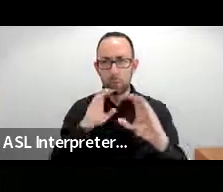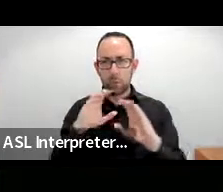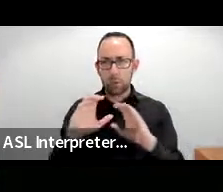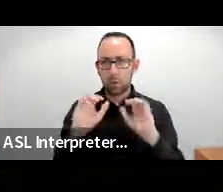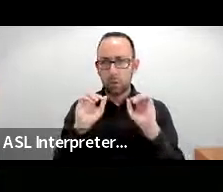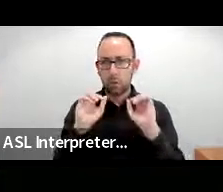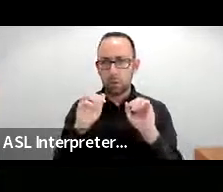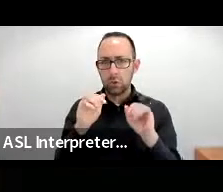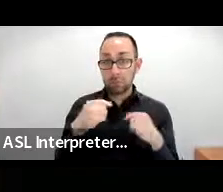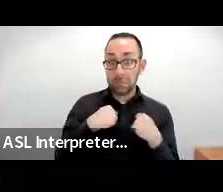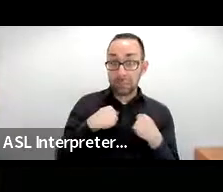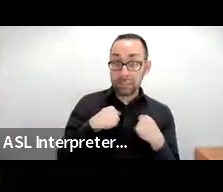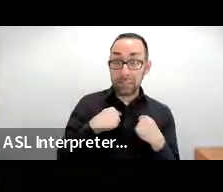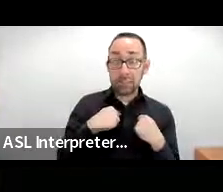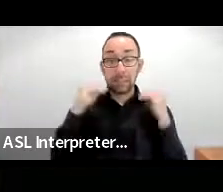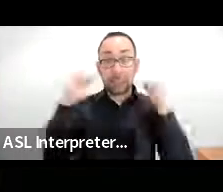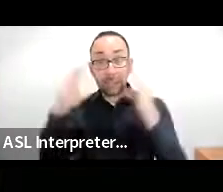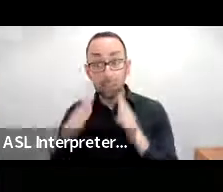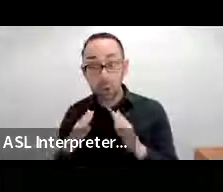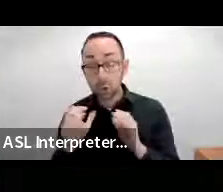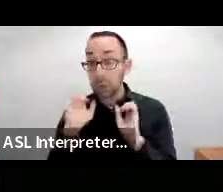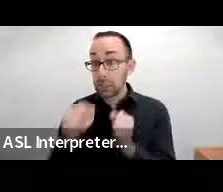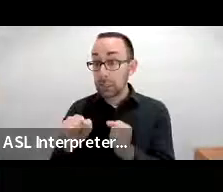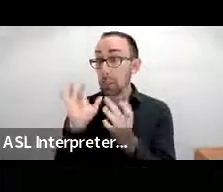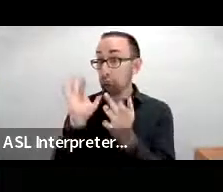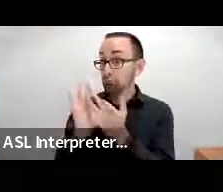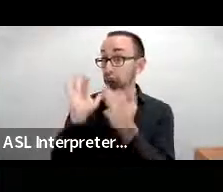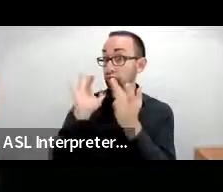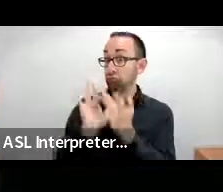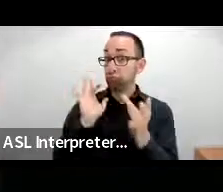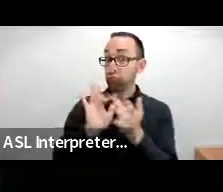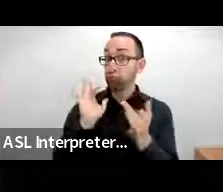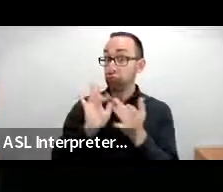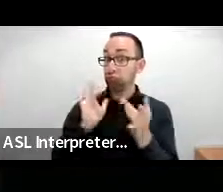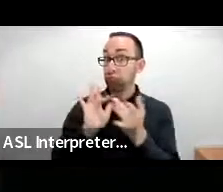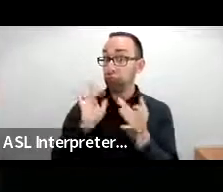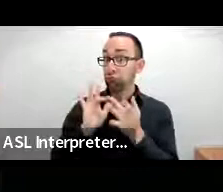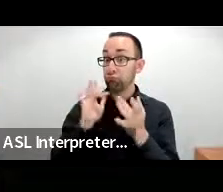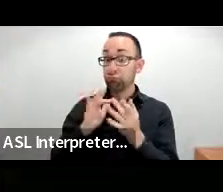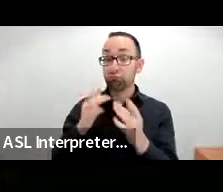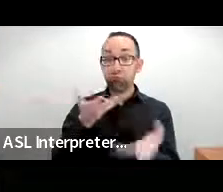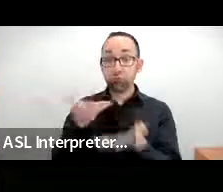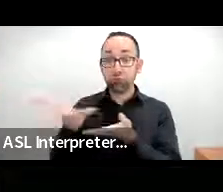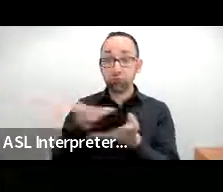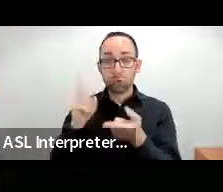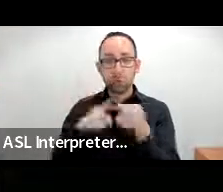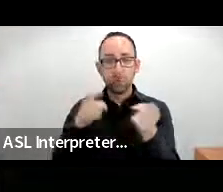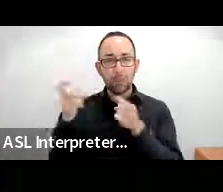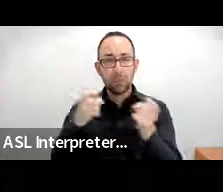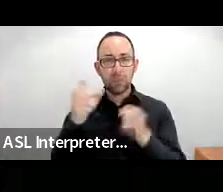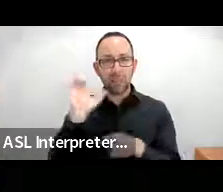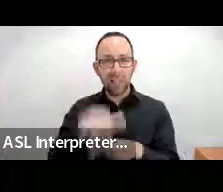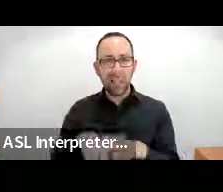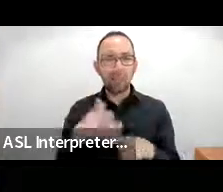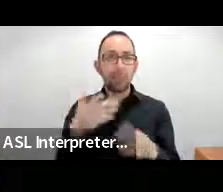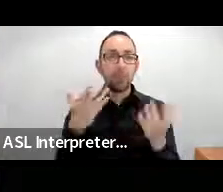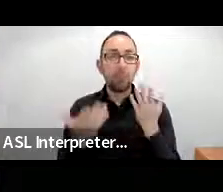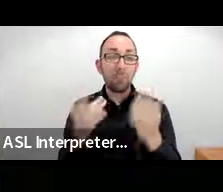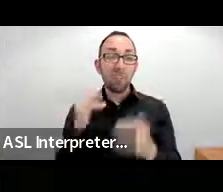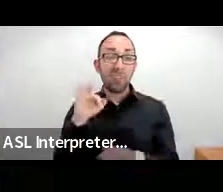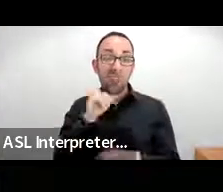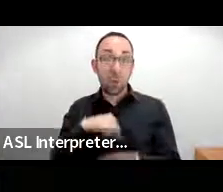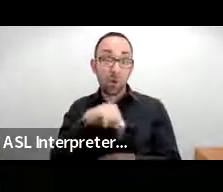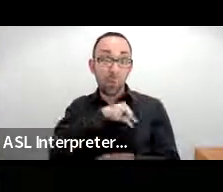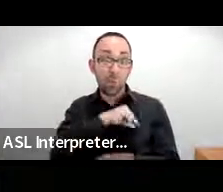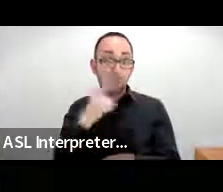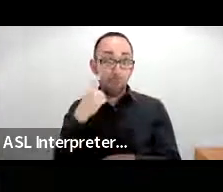be between myself and the teachers to kind of, you know, manage that. Because like I said, if he doesn't qualify for an IEP,